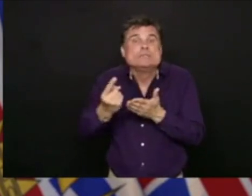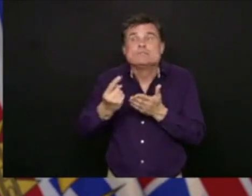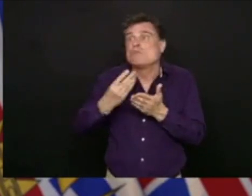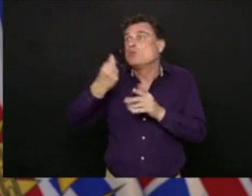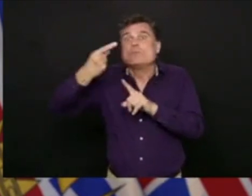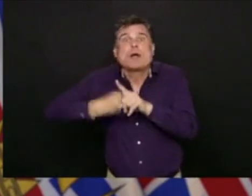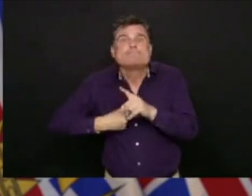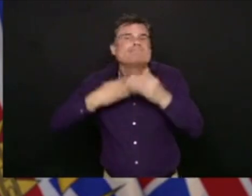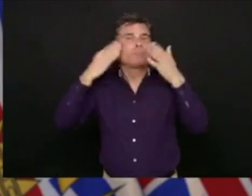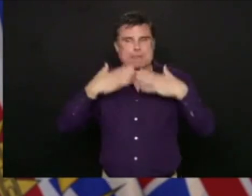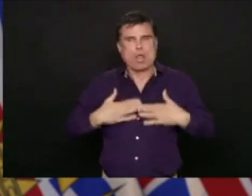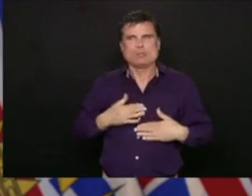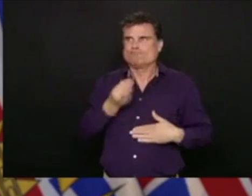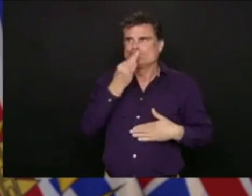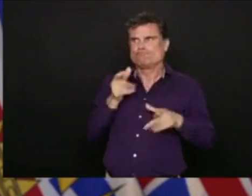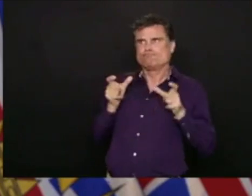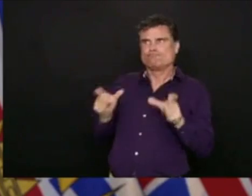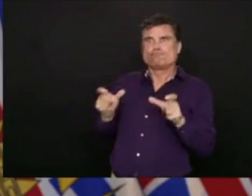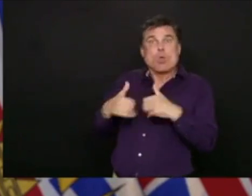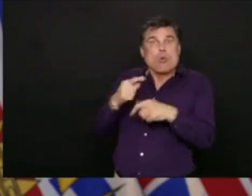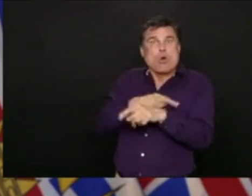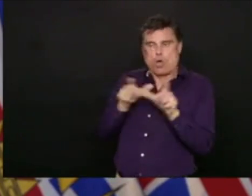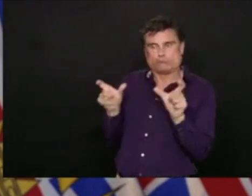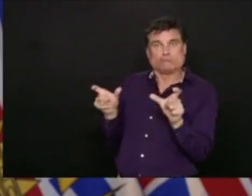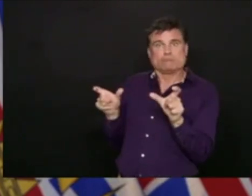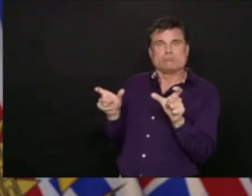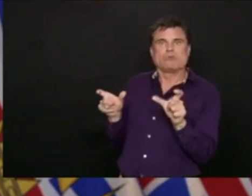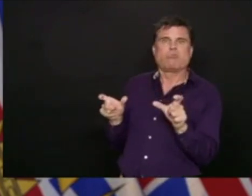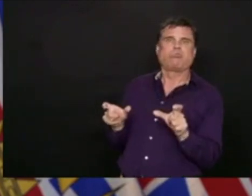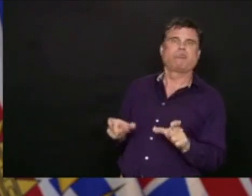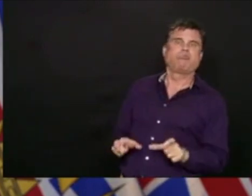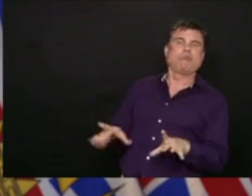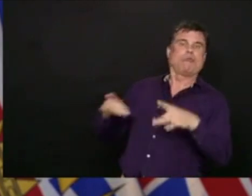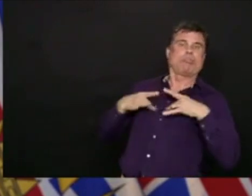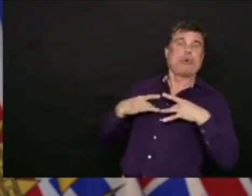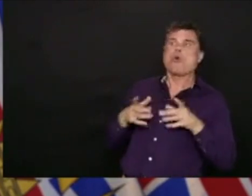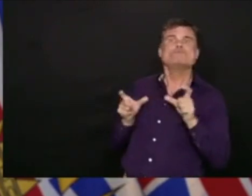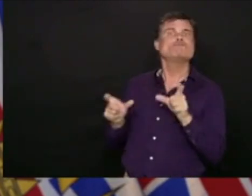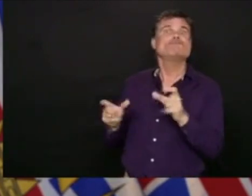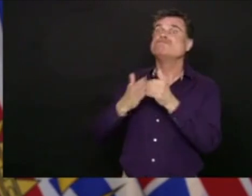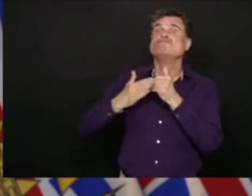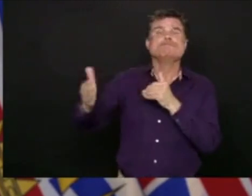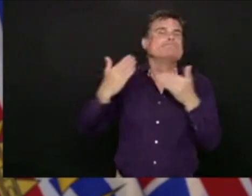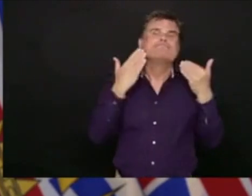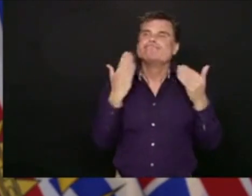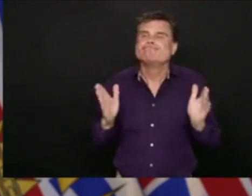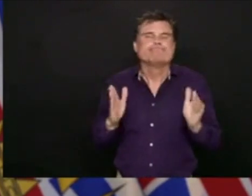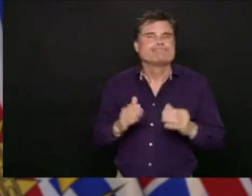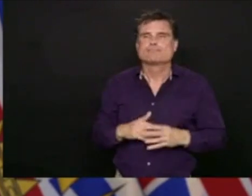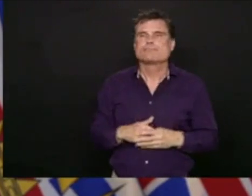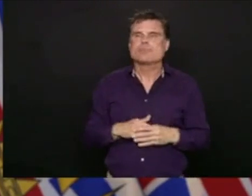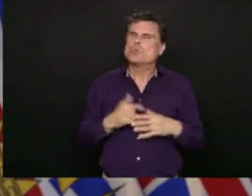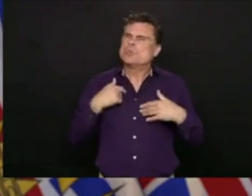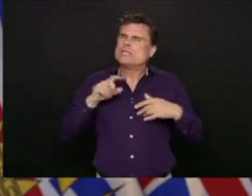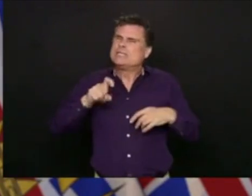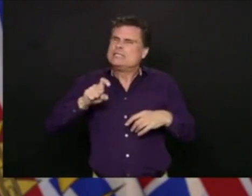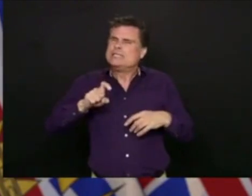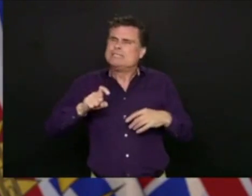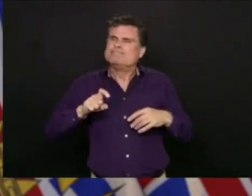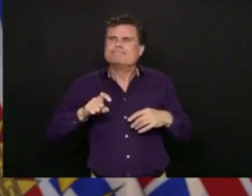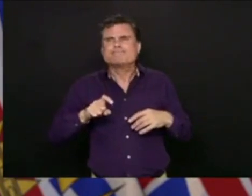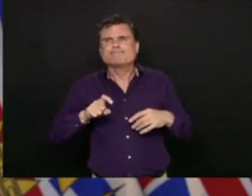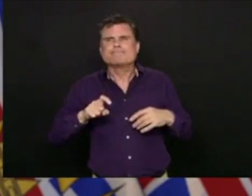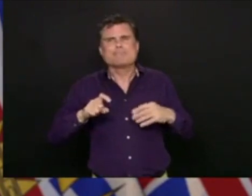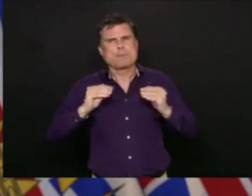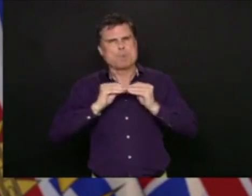be having a very valid test. And as I've mentioned, we're doing a lot of validation of different